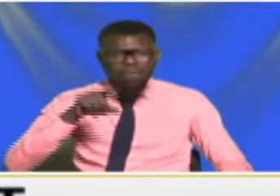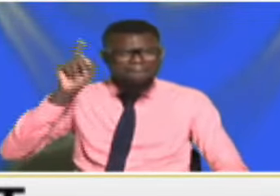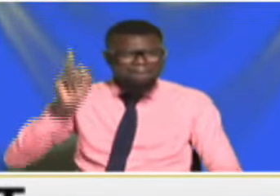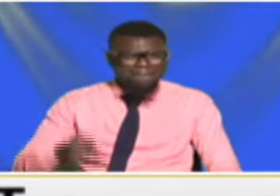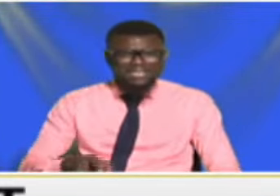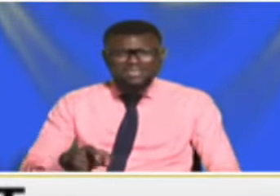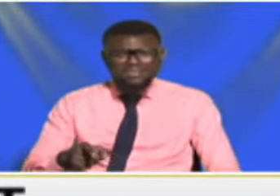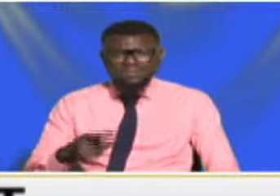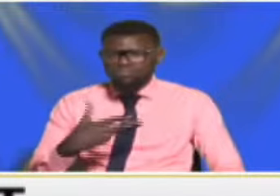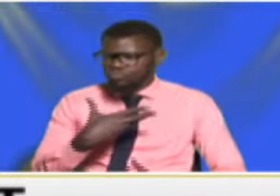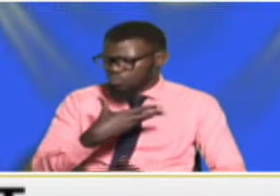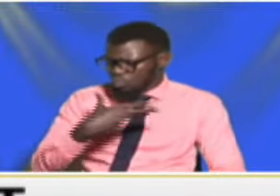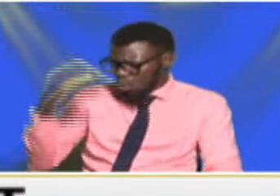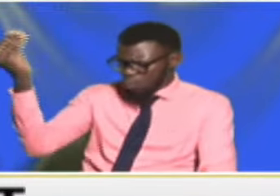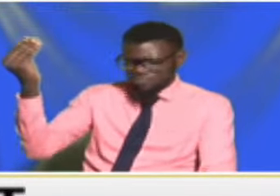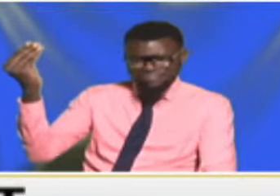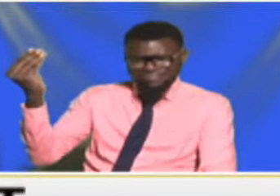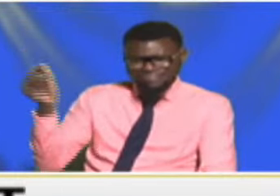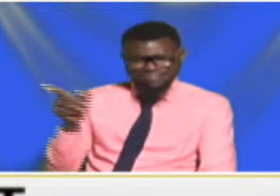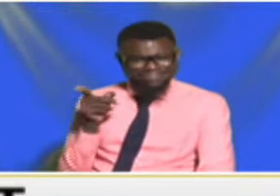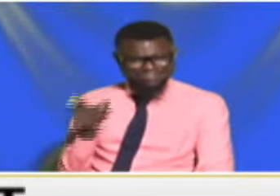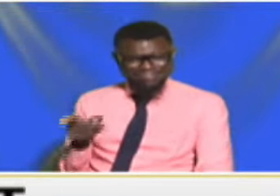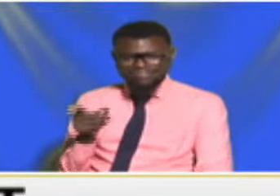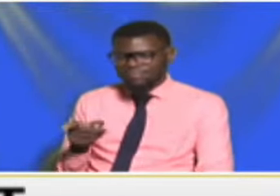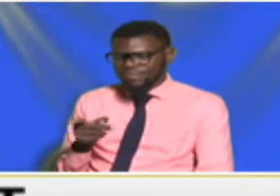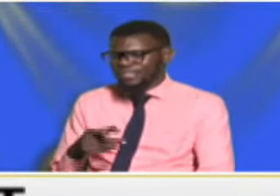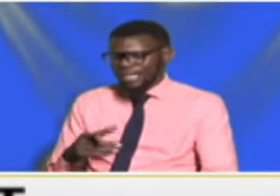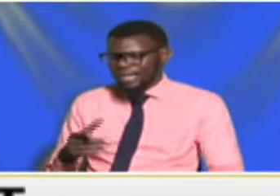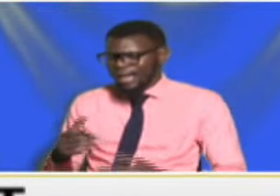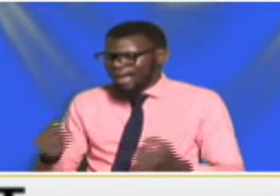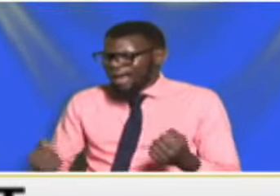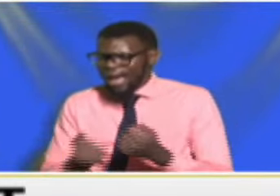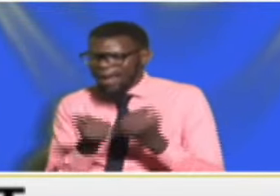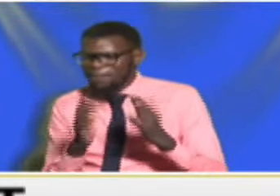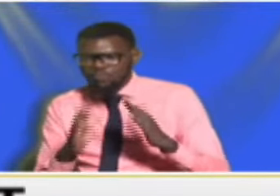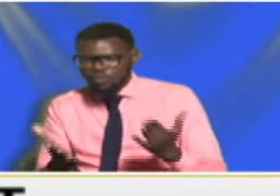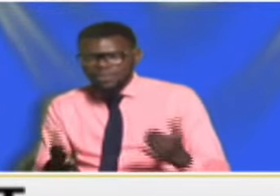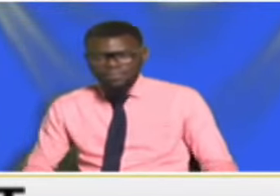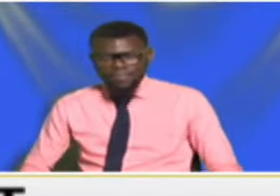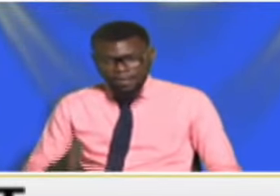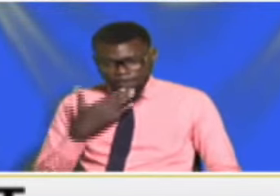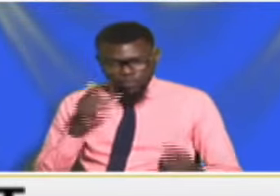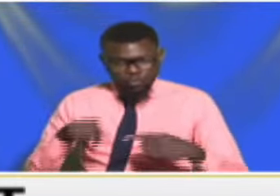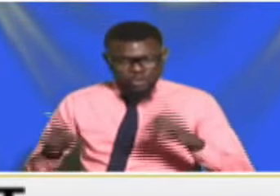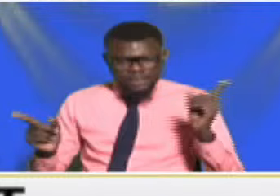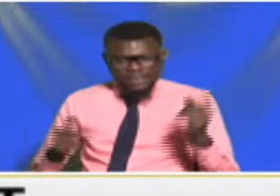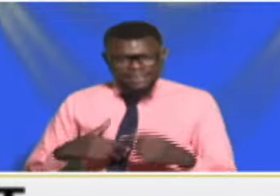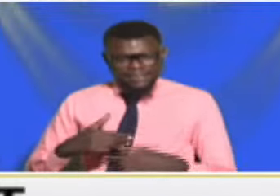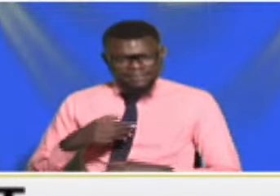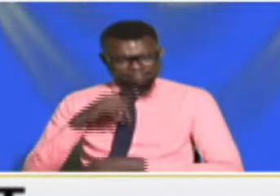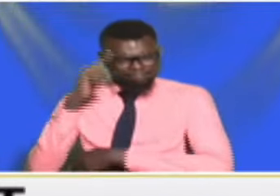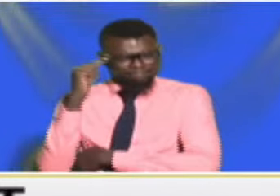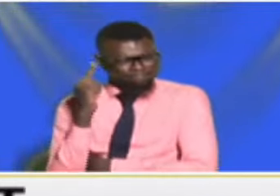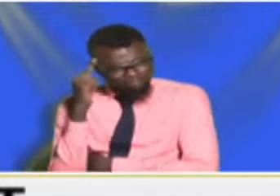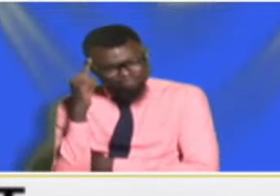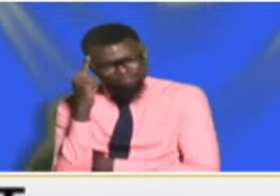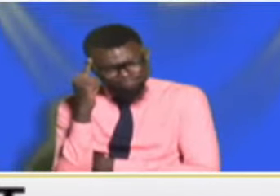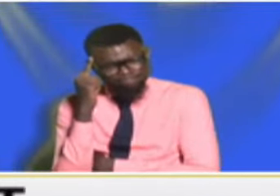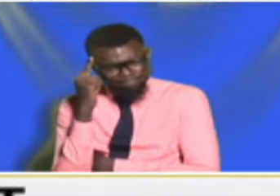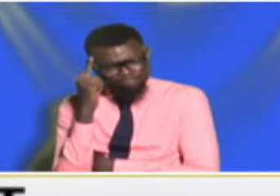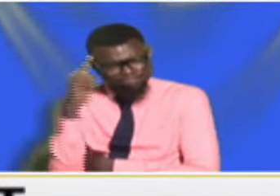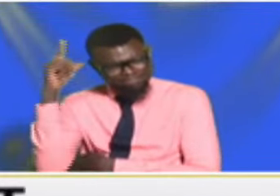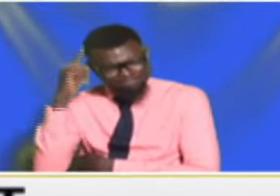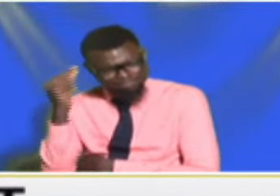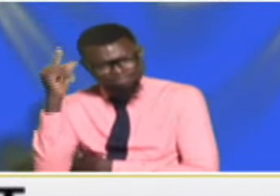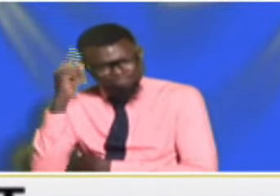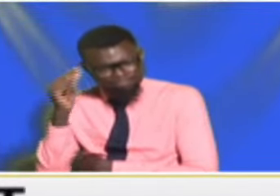is such a fast slide. There must be something that causes one to pause and say, how did we get here? What happened here? And one